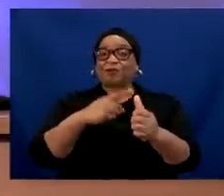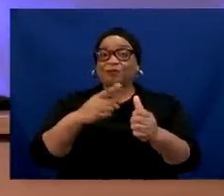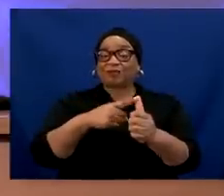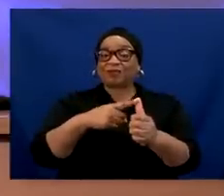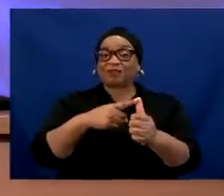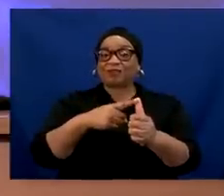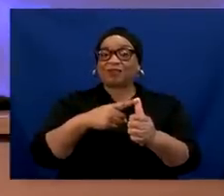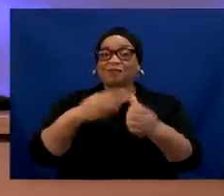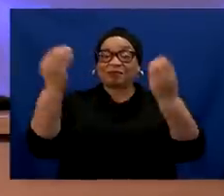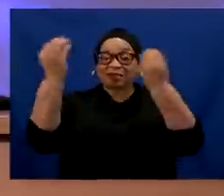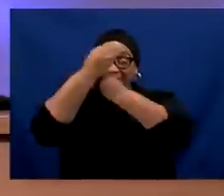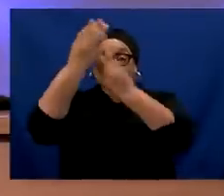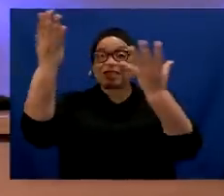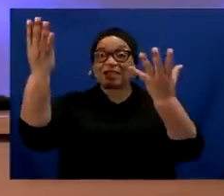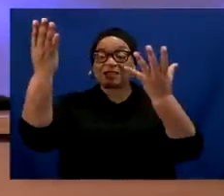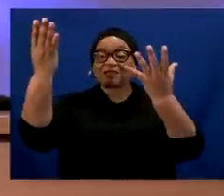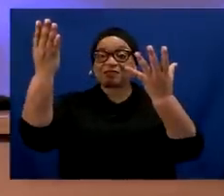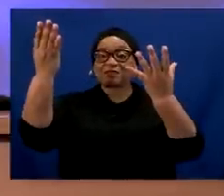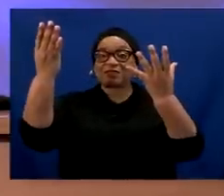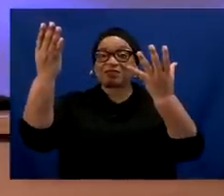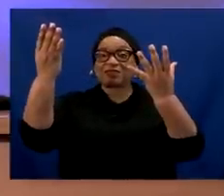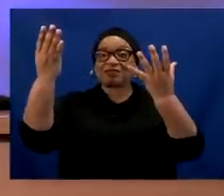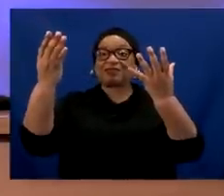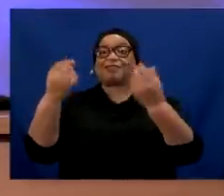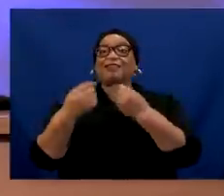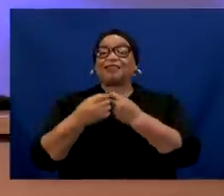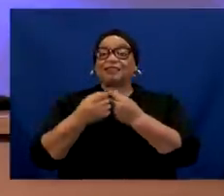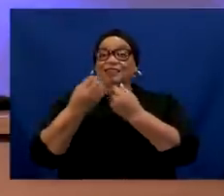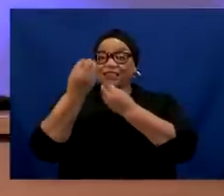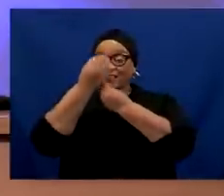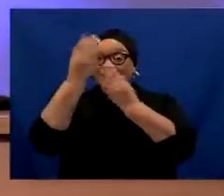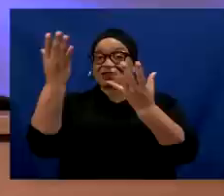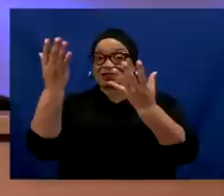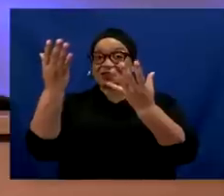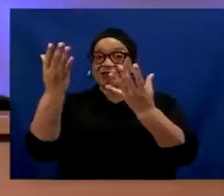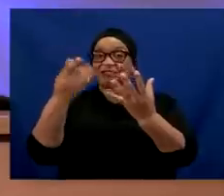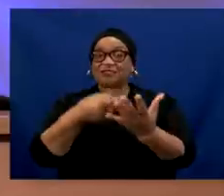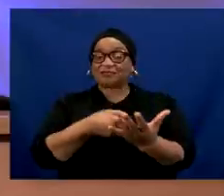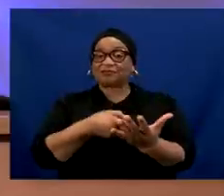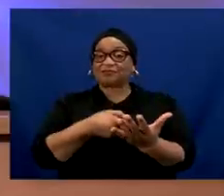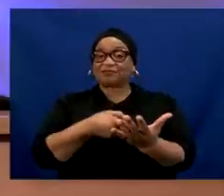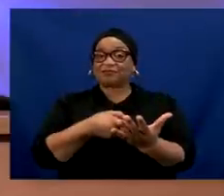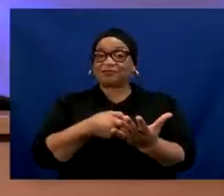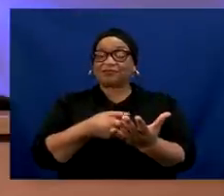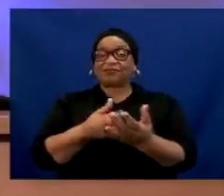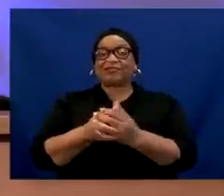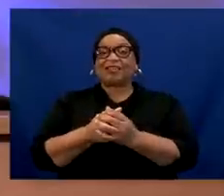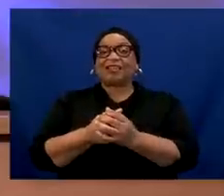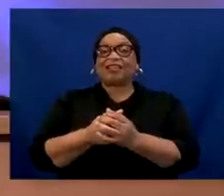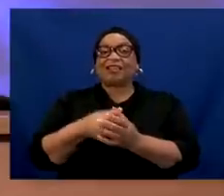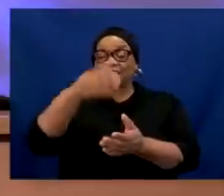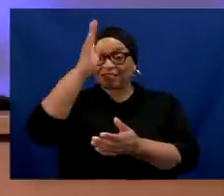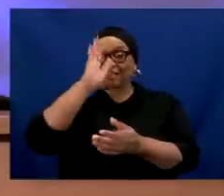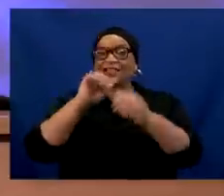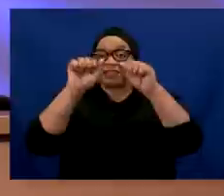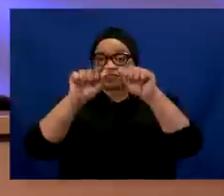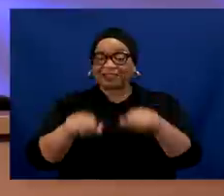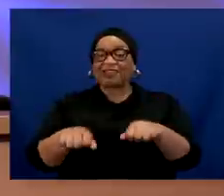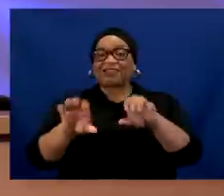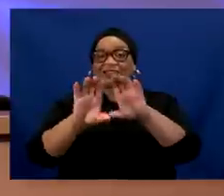it. What Gabriel showed up to tell Sister Mary dictates that God is able to do